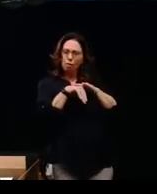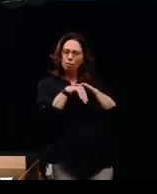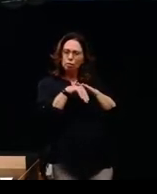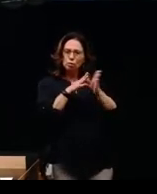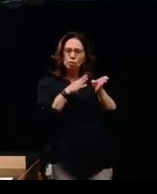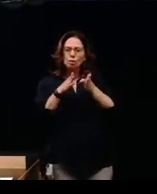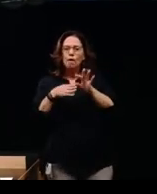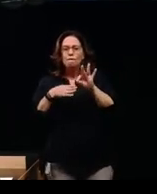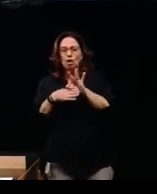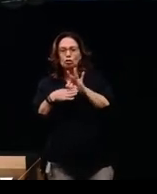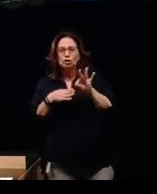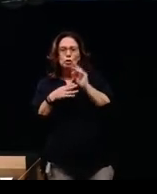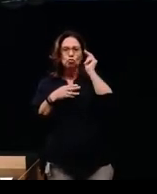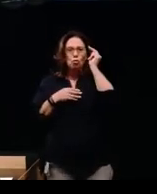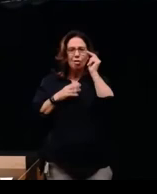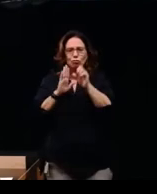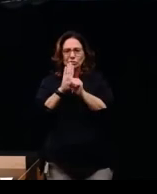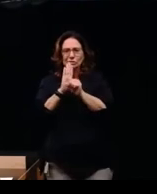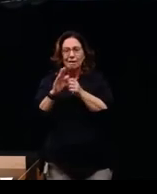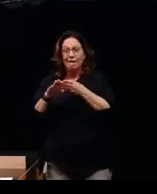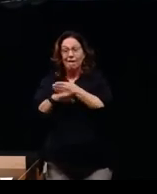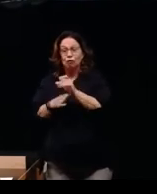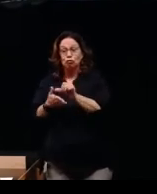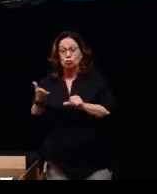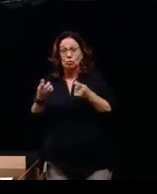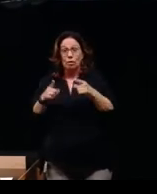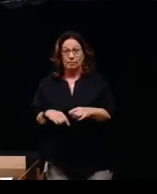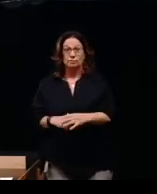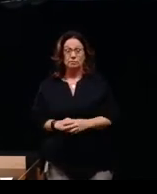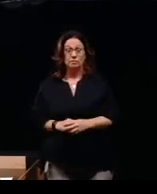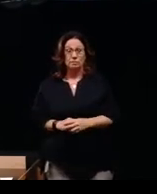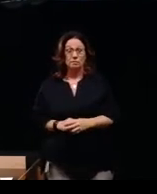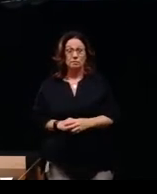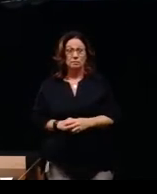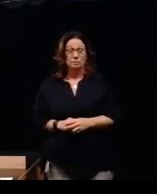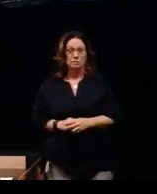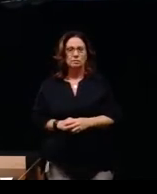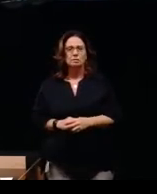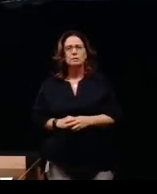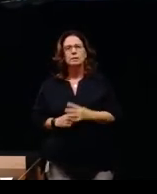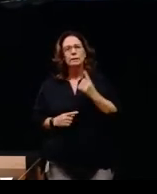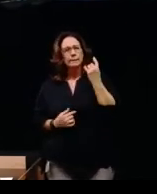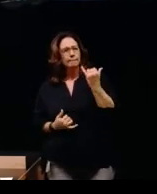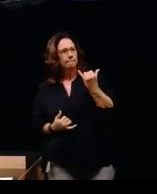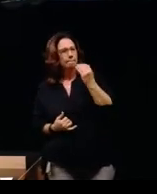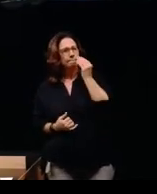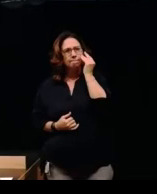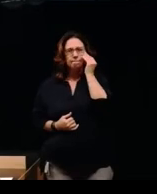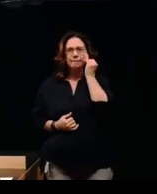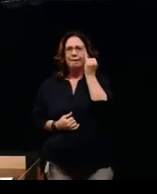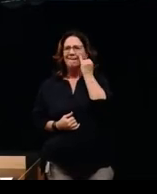functional neurologic symptoms after surgeries or accidents. Now, if one develops